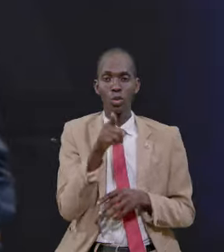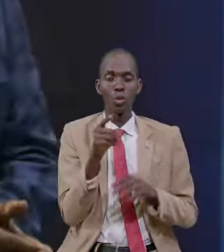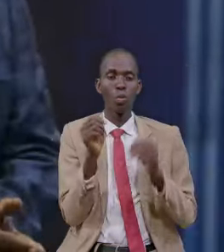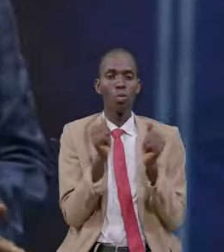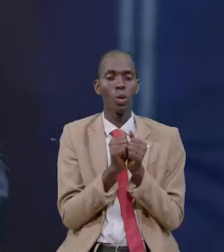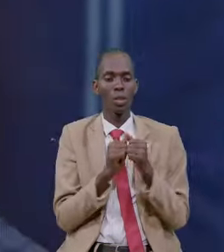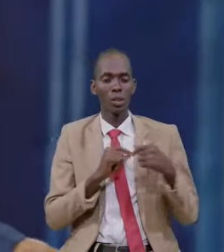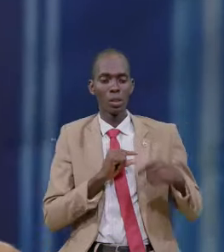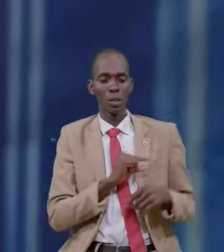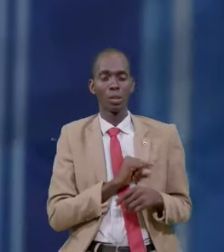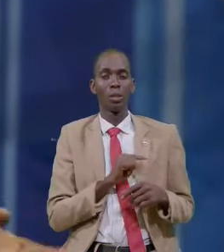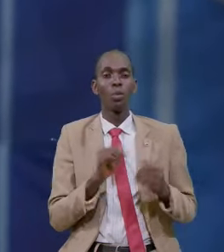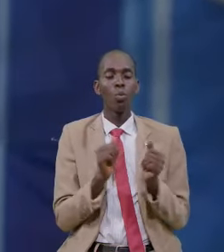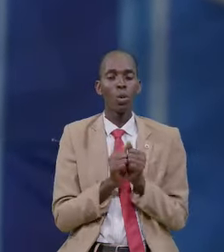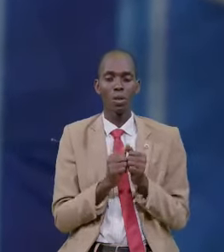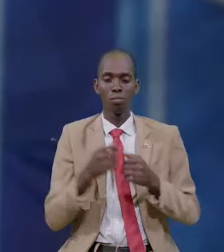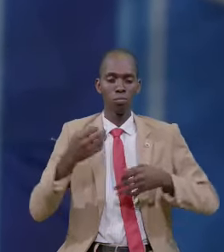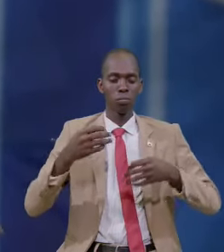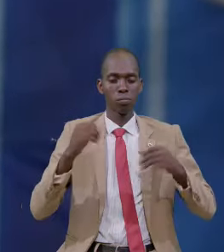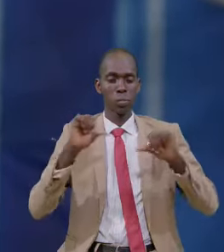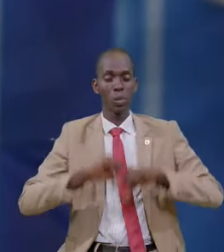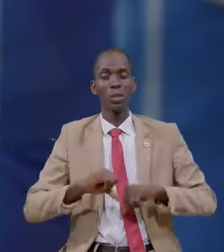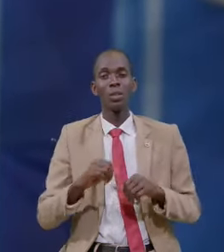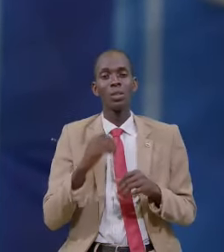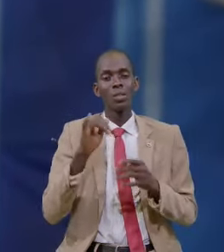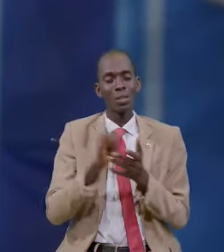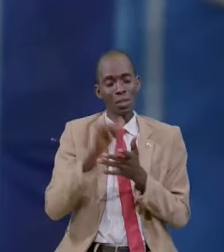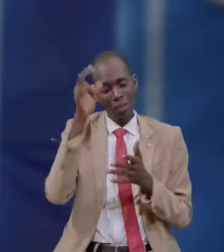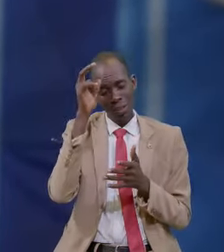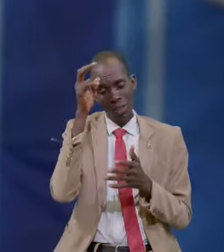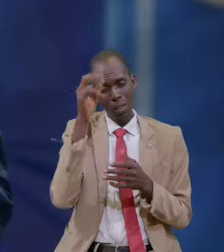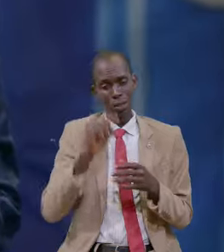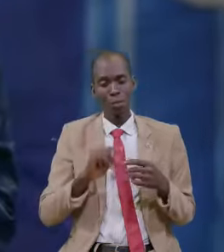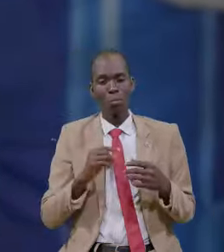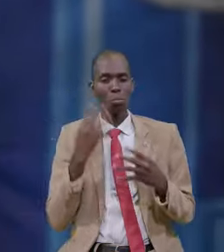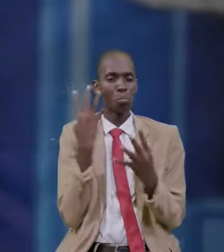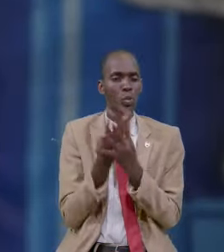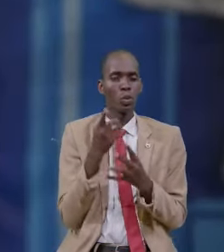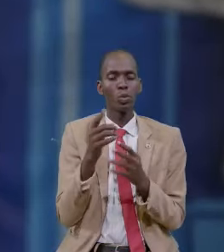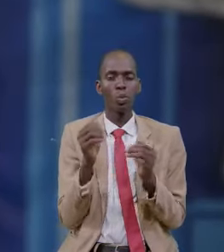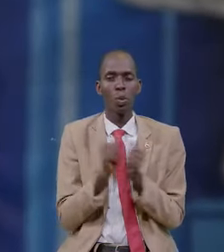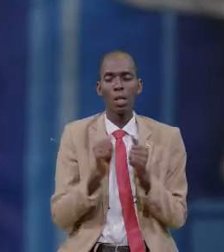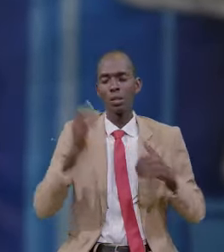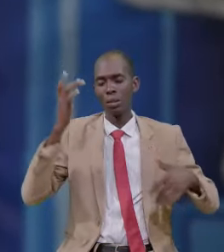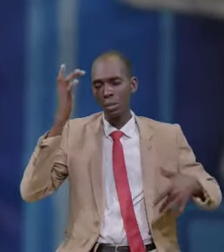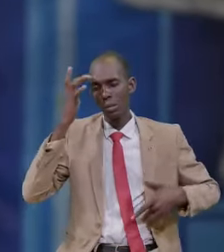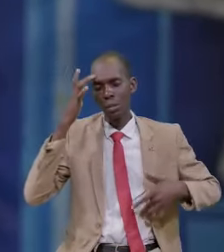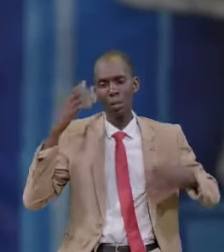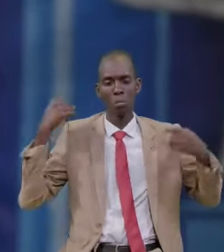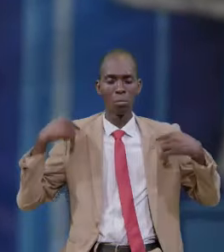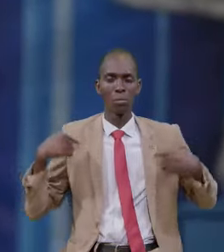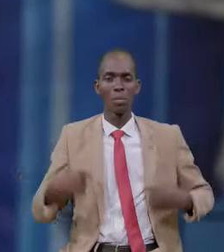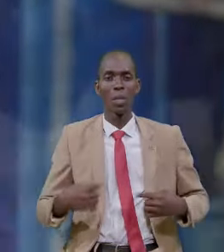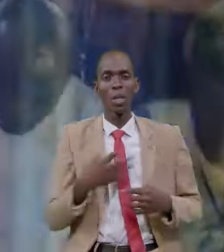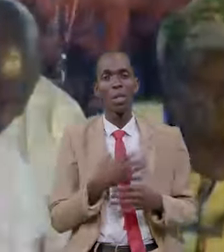with condemnation. Satan imprisoned you with infirmity and sickness. And